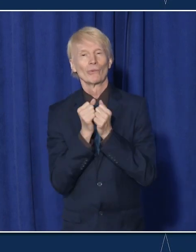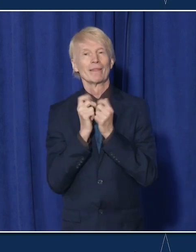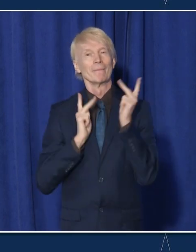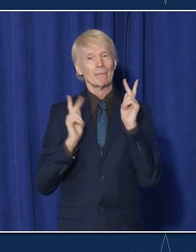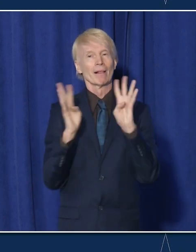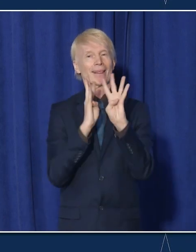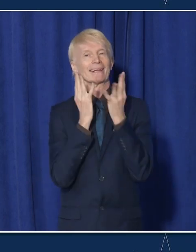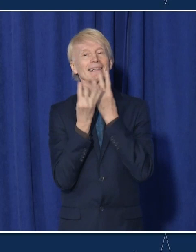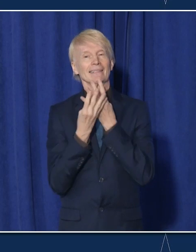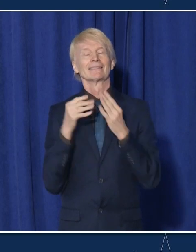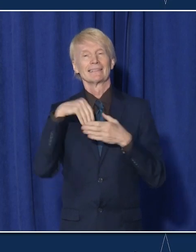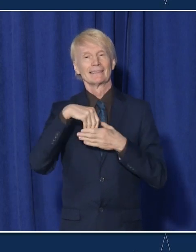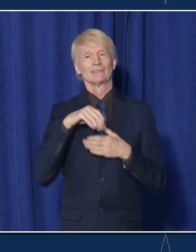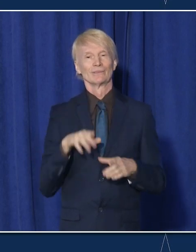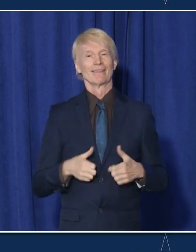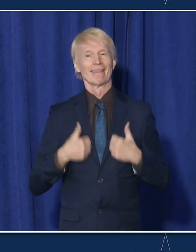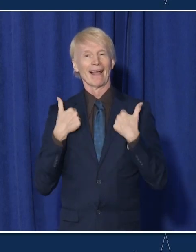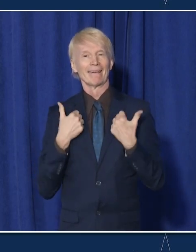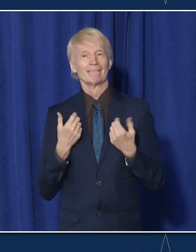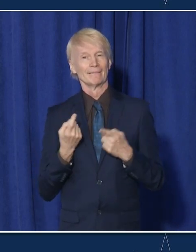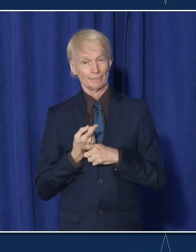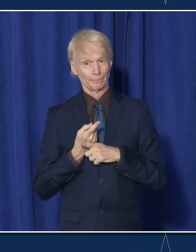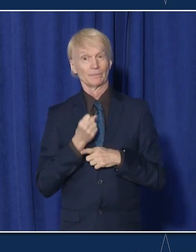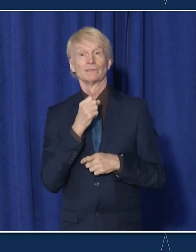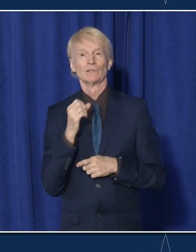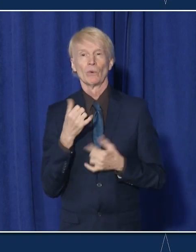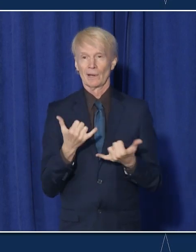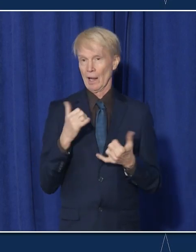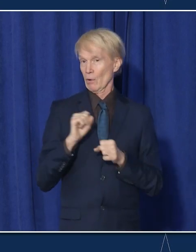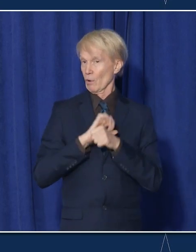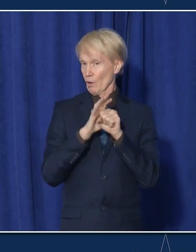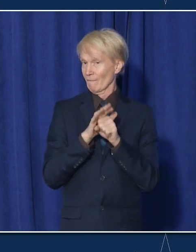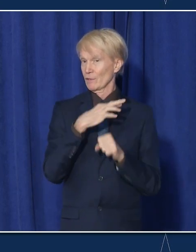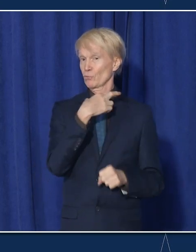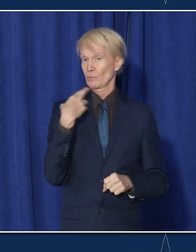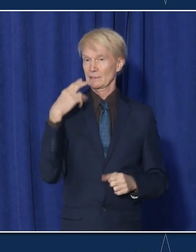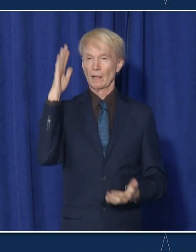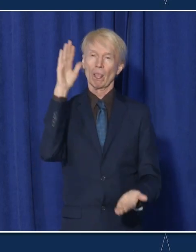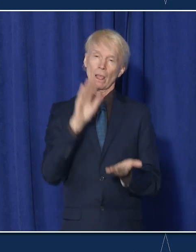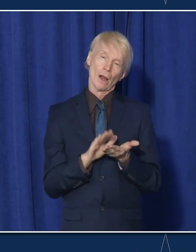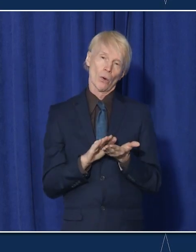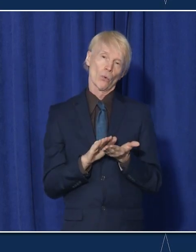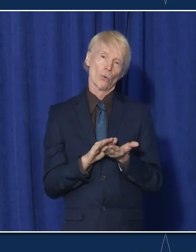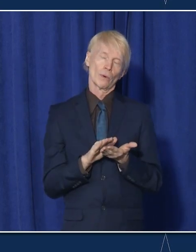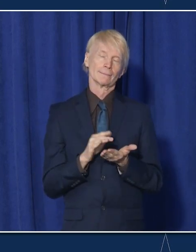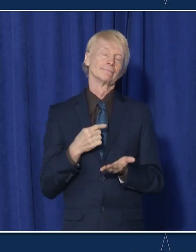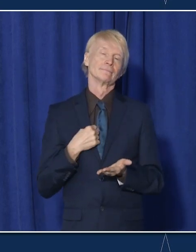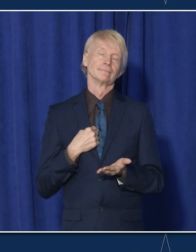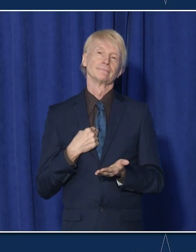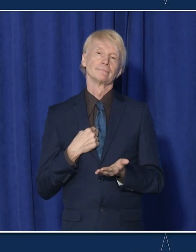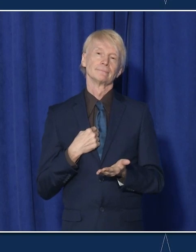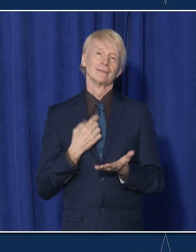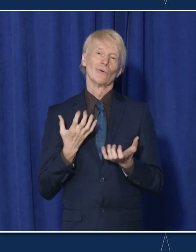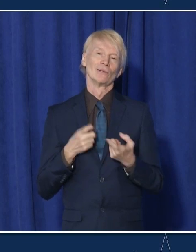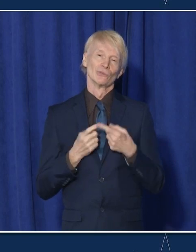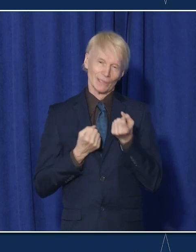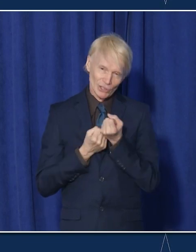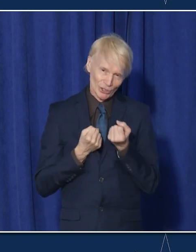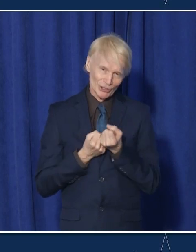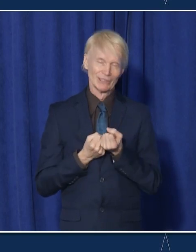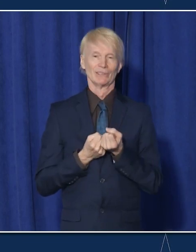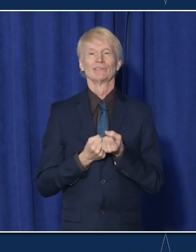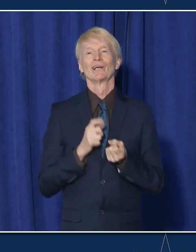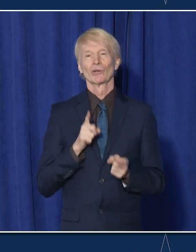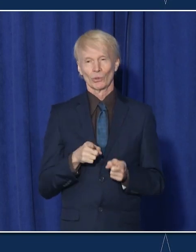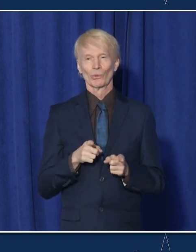it. And at this point, when COVID risk is relatively low, I really do want to encourage you